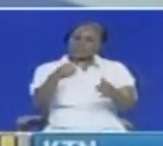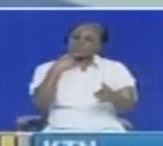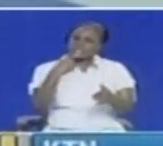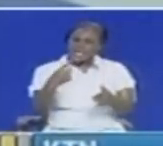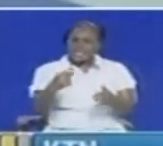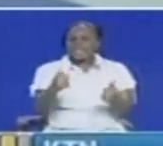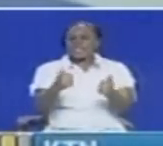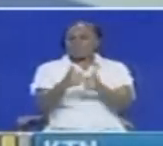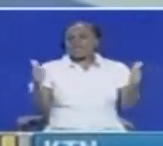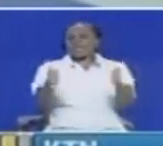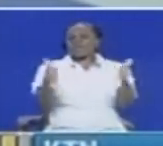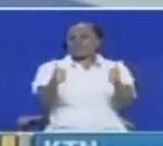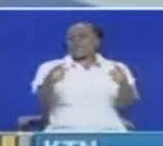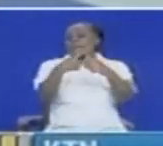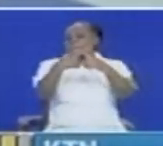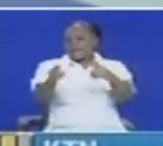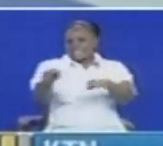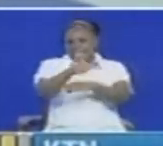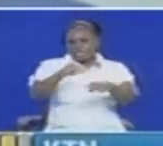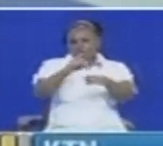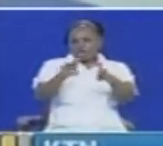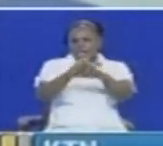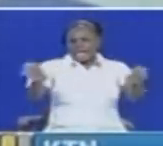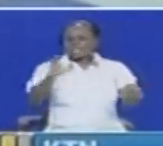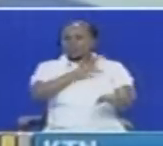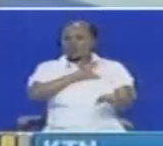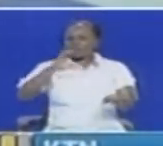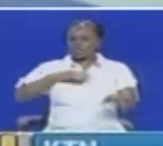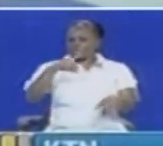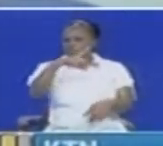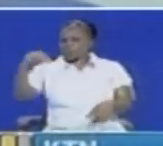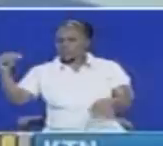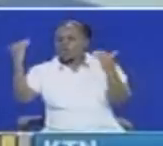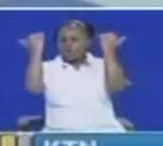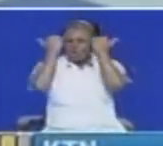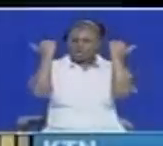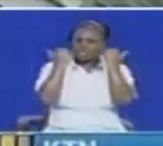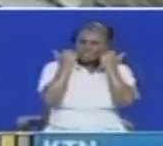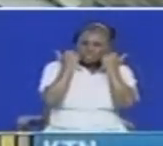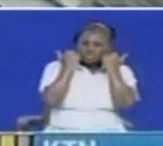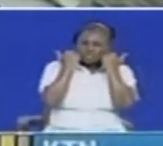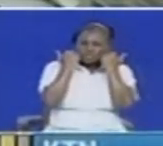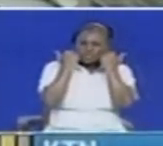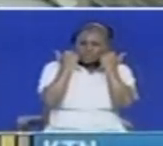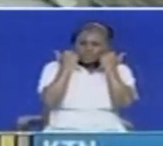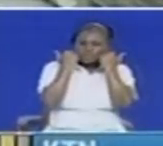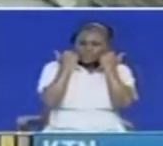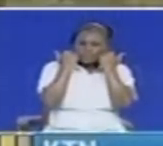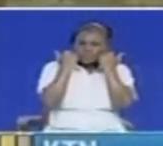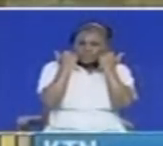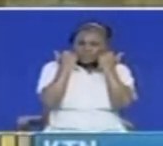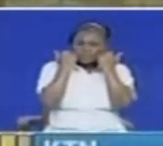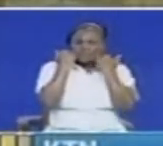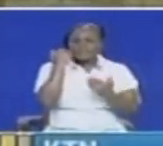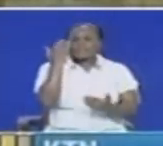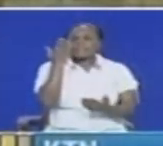My question is, how can you say that things are going well while the National Land Commission has taken you to court? Well, that's all